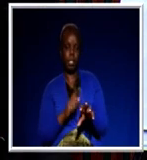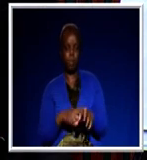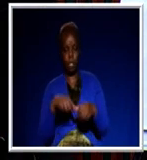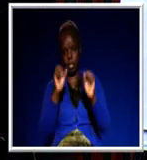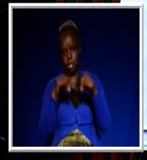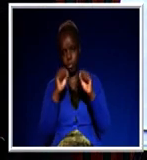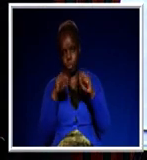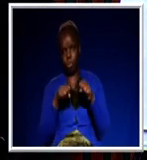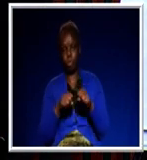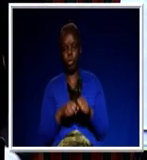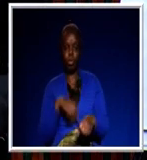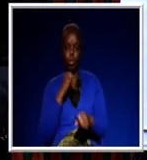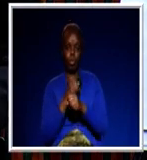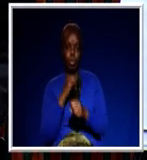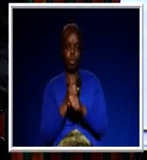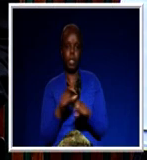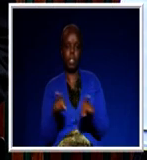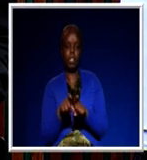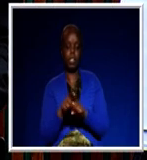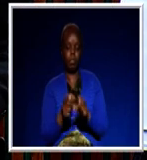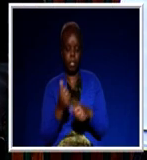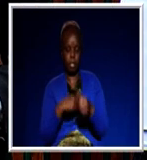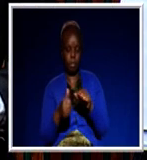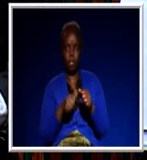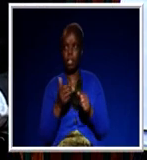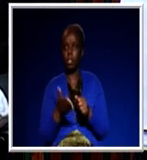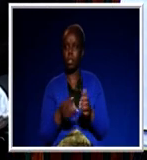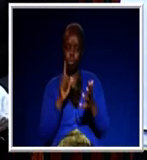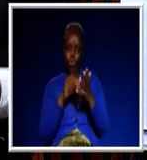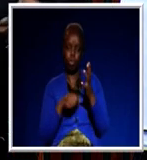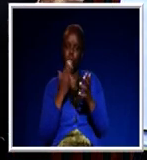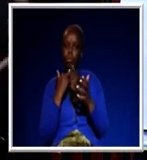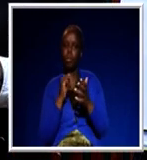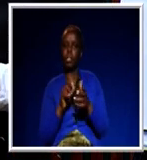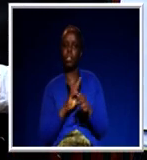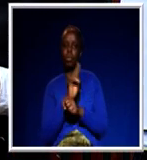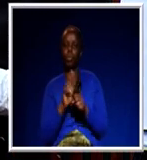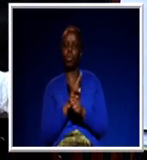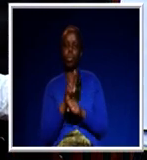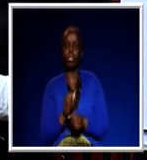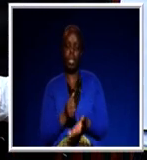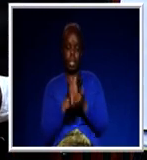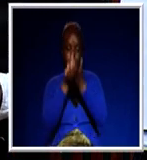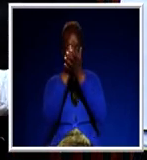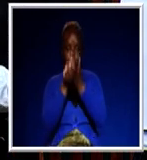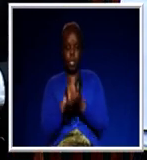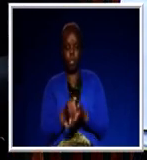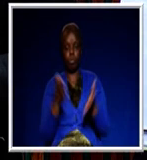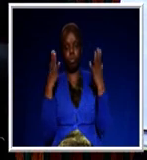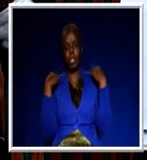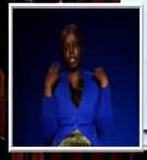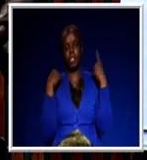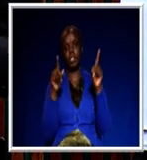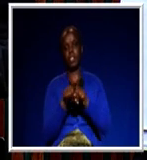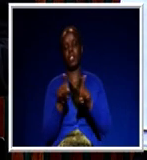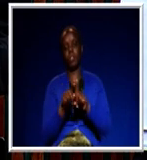able to do the following activity. What you need, I want you to help me do this activity.